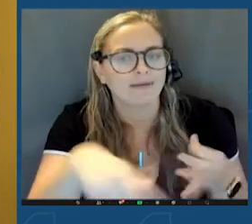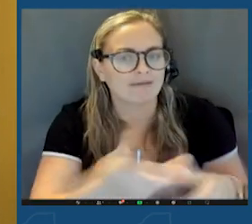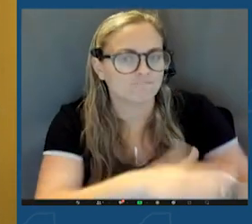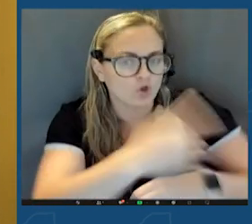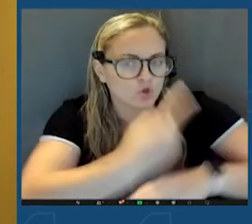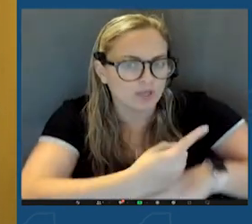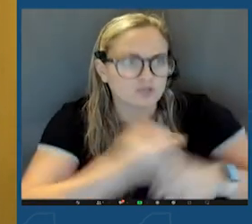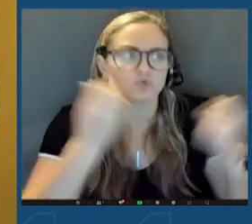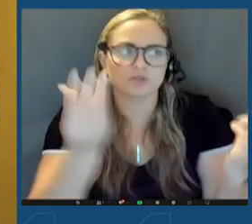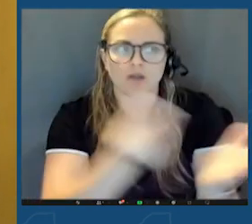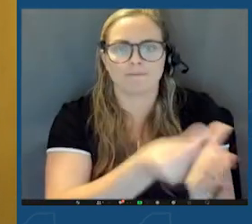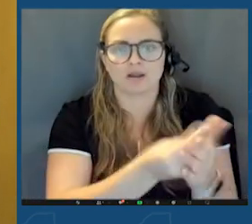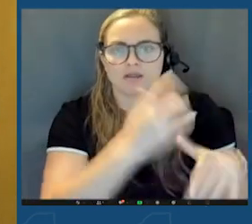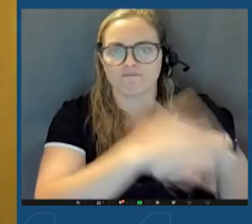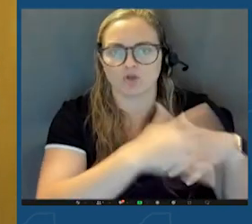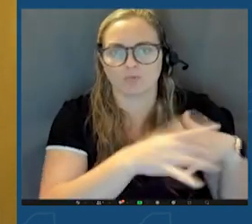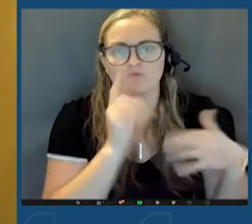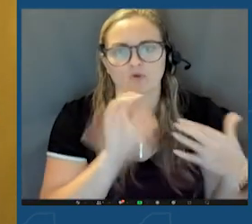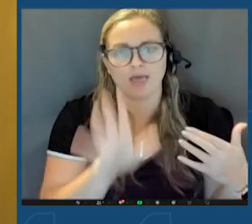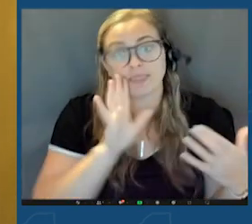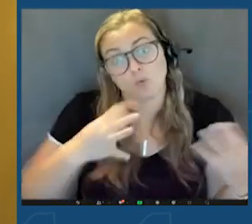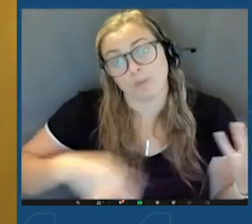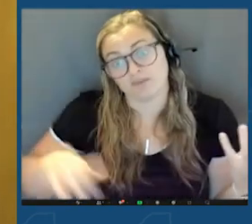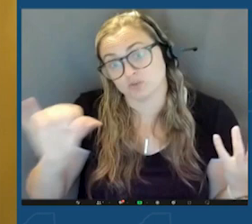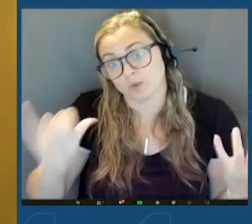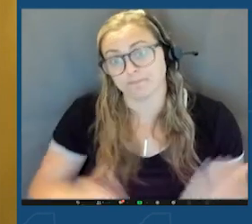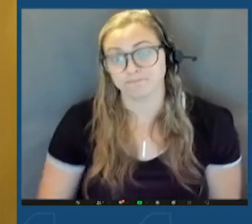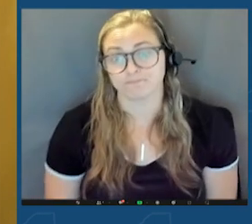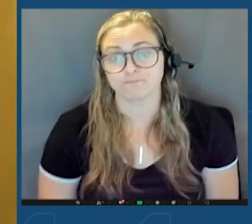dollars allocated to that, and hopefully they'll benefit as well.